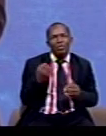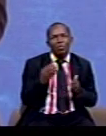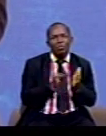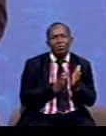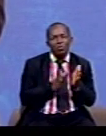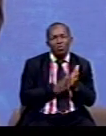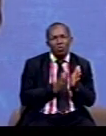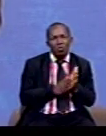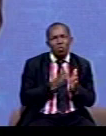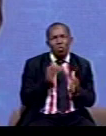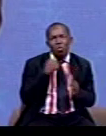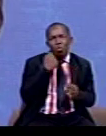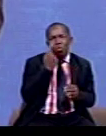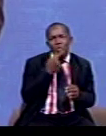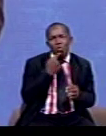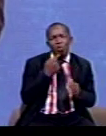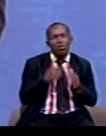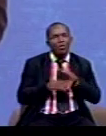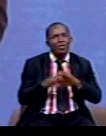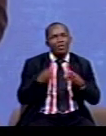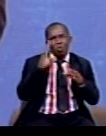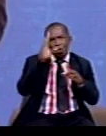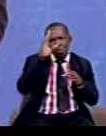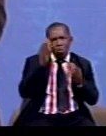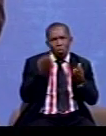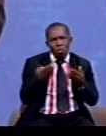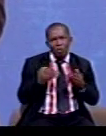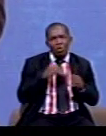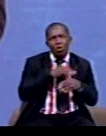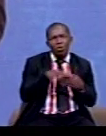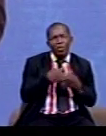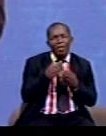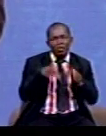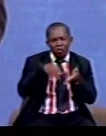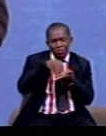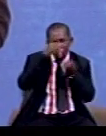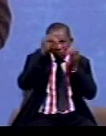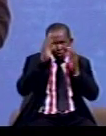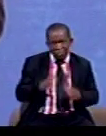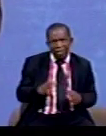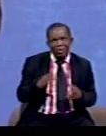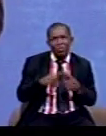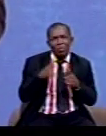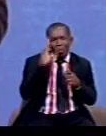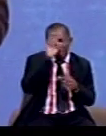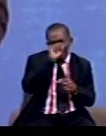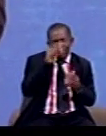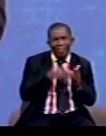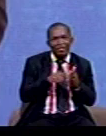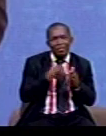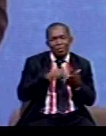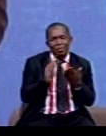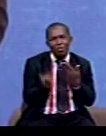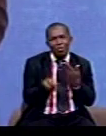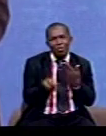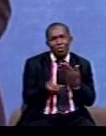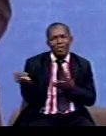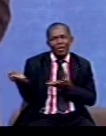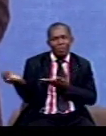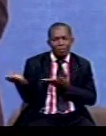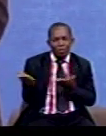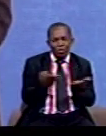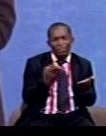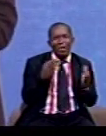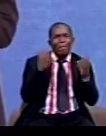therefore allowed their students to be brought here in buses so they would experience the blessing of God. We want to acknowledge the